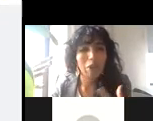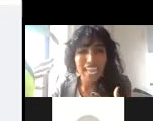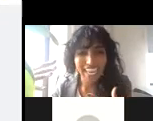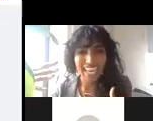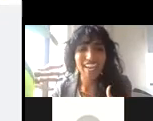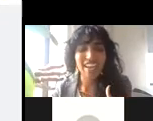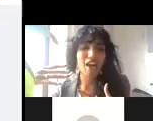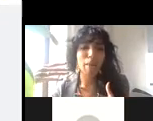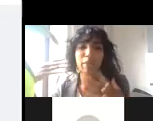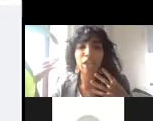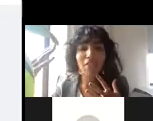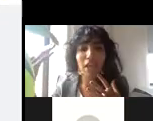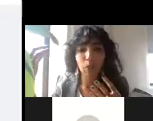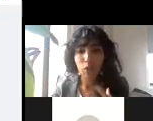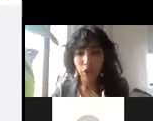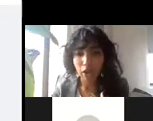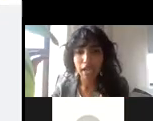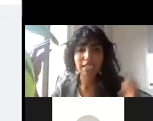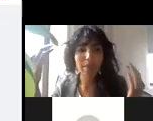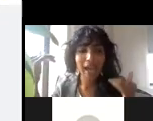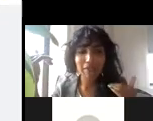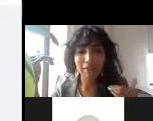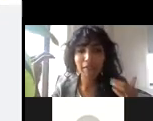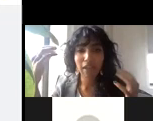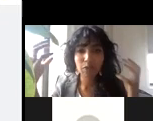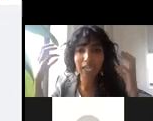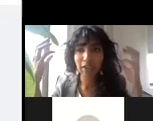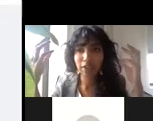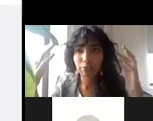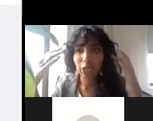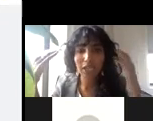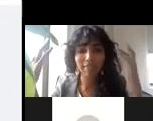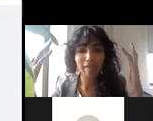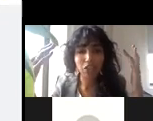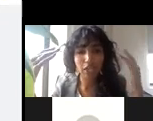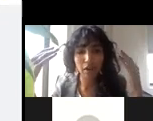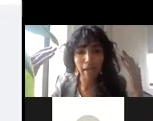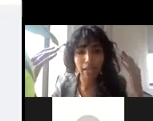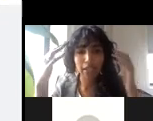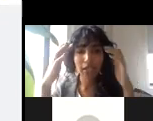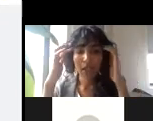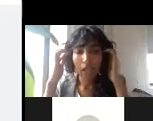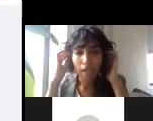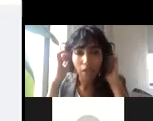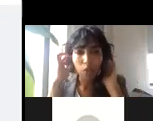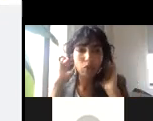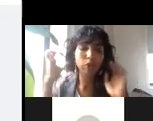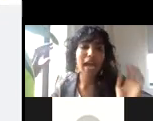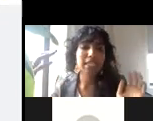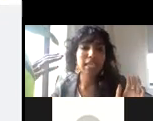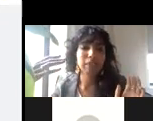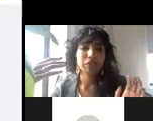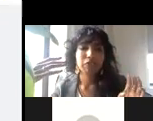were all taking it. Beyond that one word, as we have that, as we're building that vision in our minds,